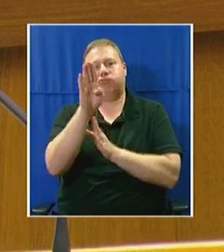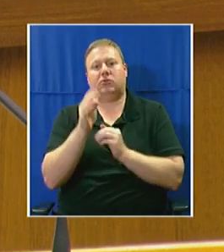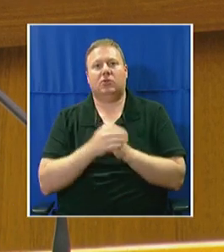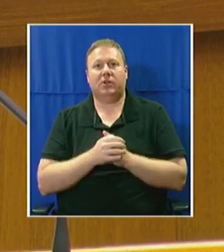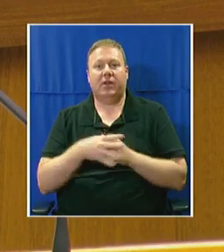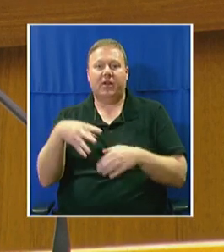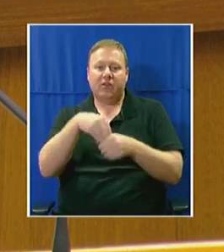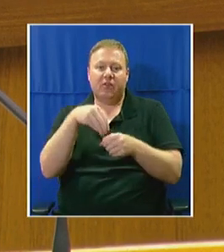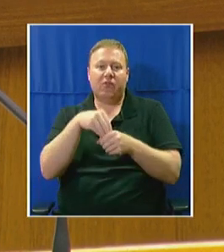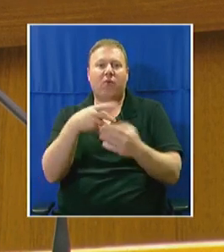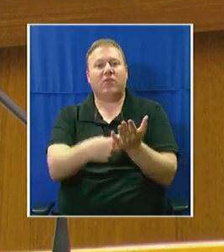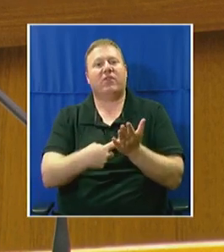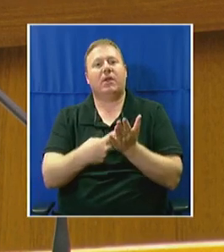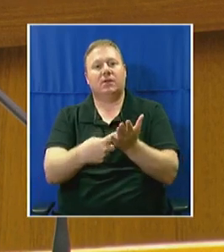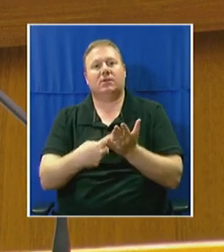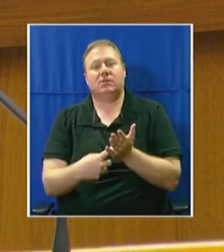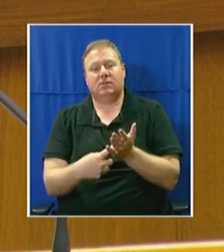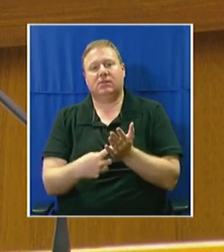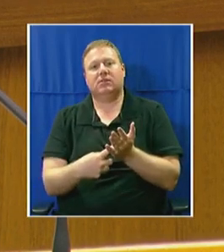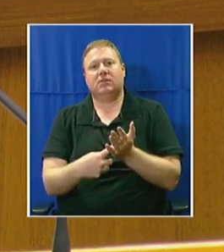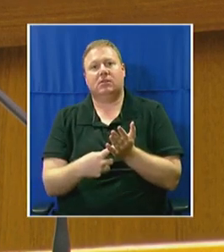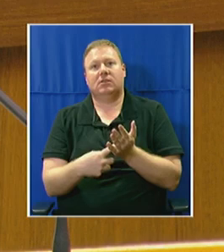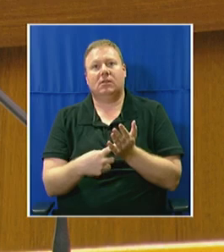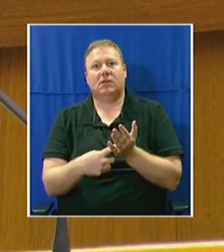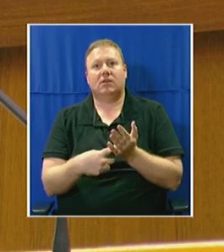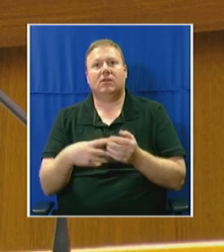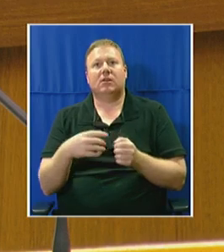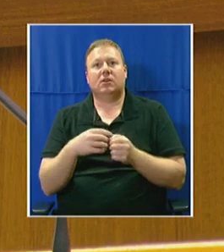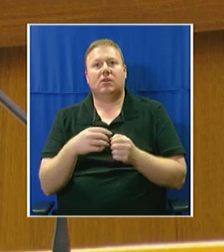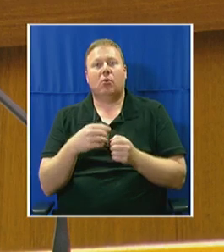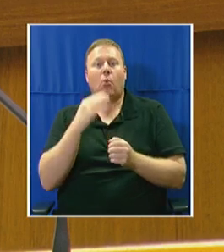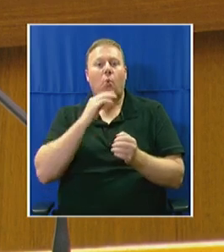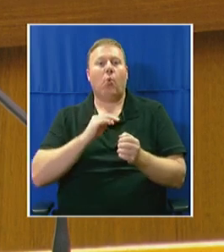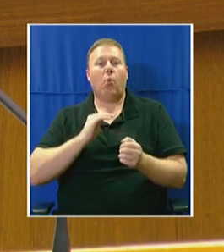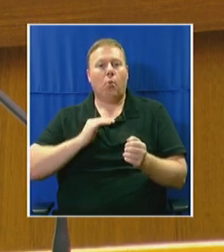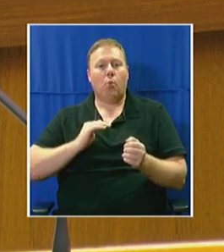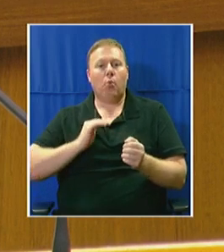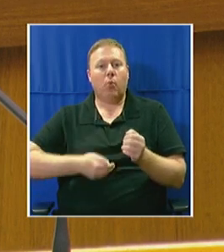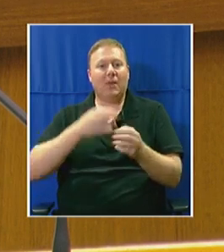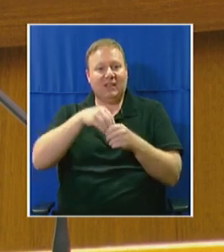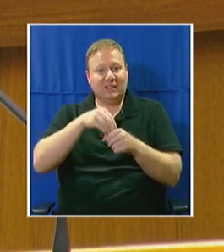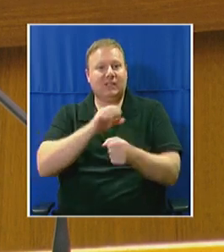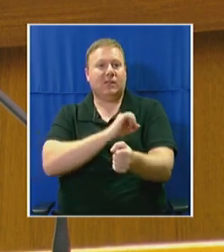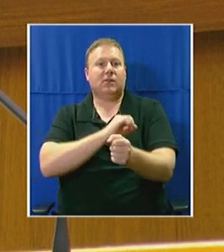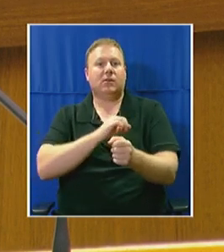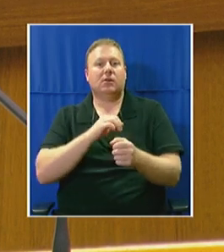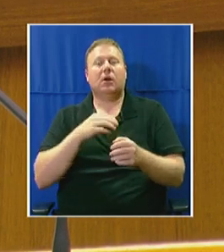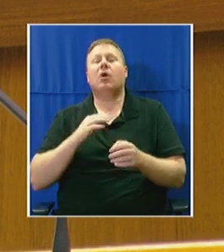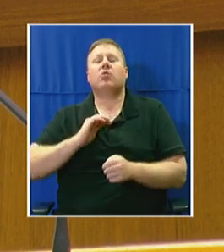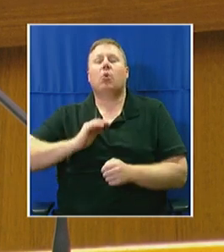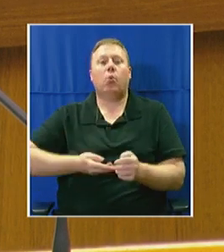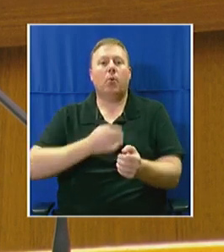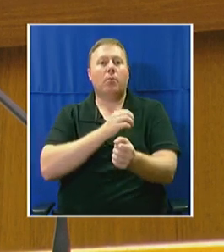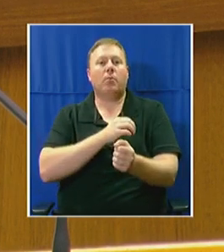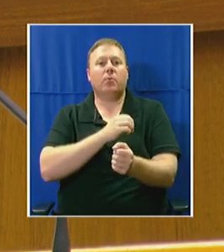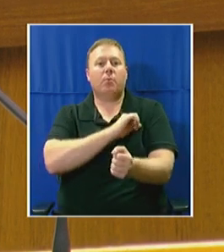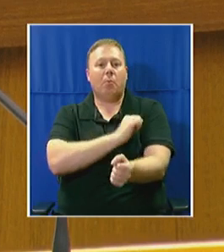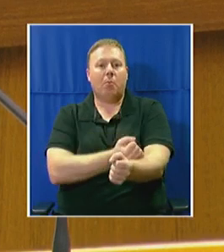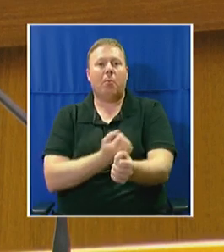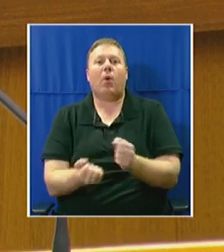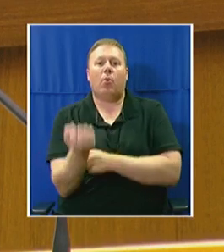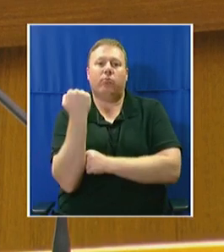will be following on the issue of women empowerment as one of the UR Advanced by our government to bring